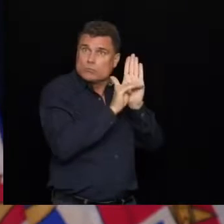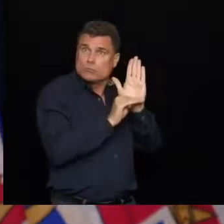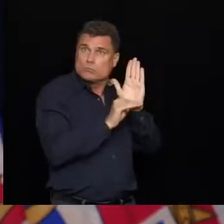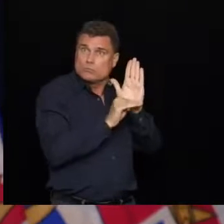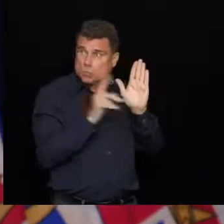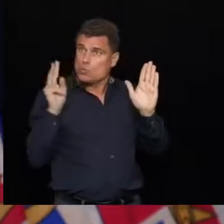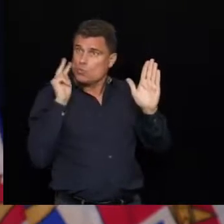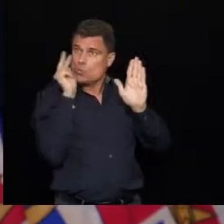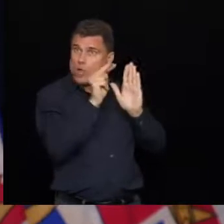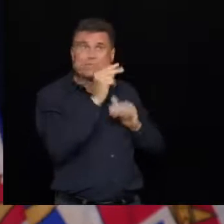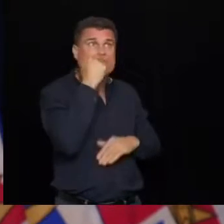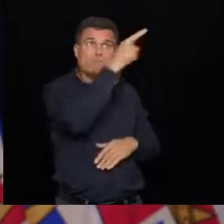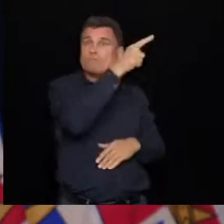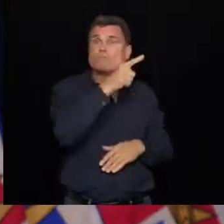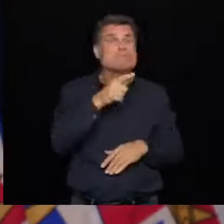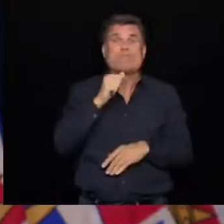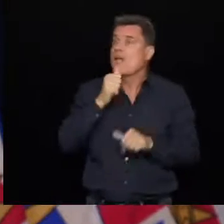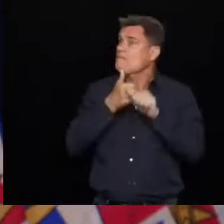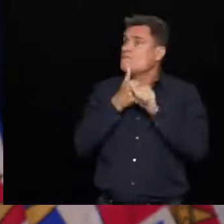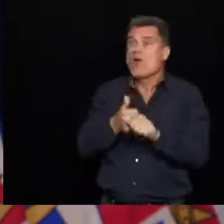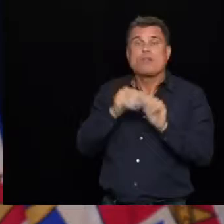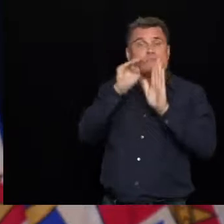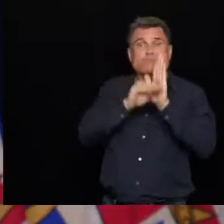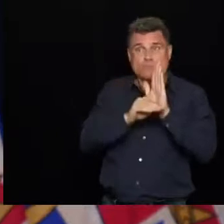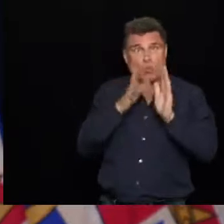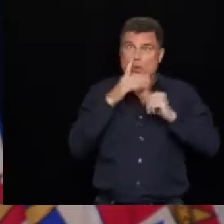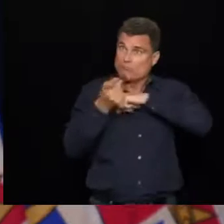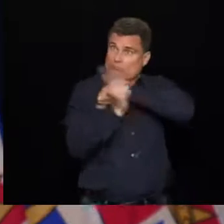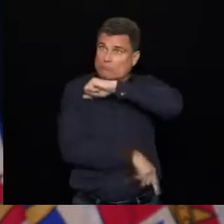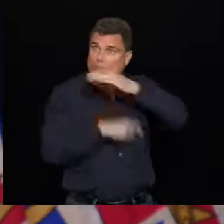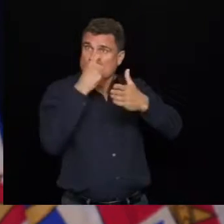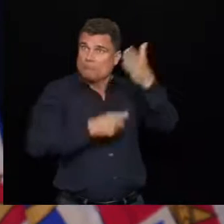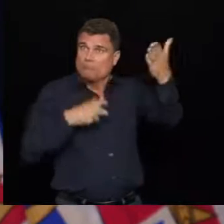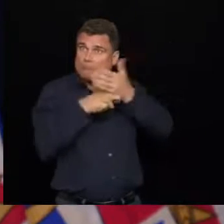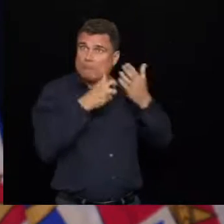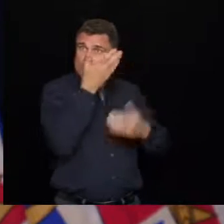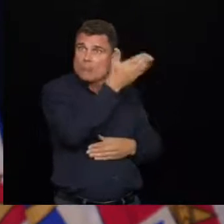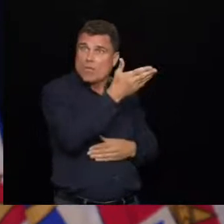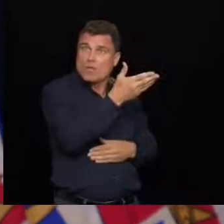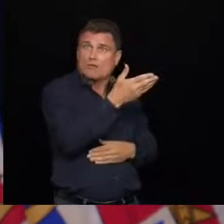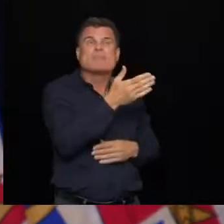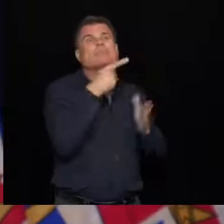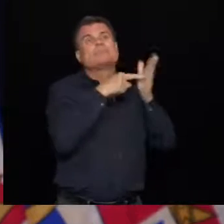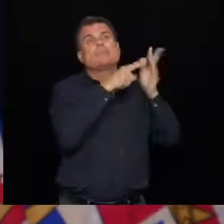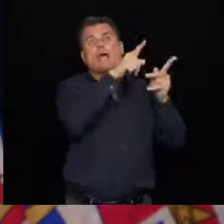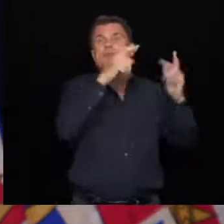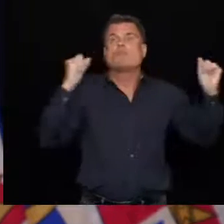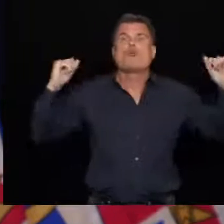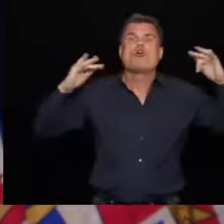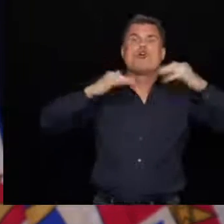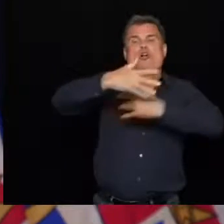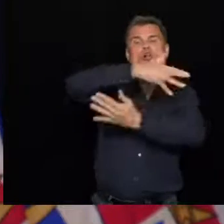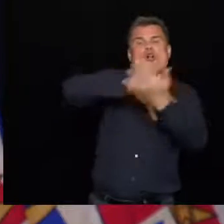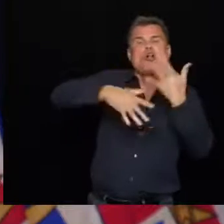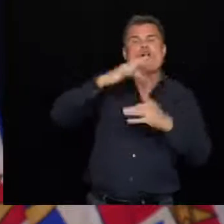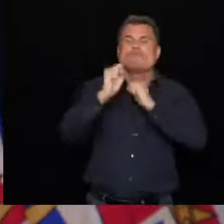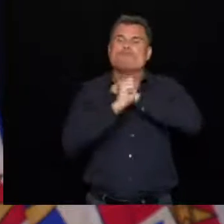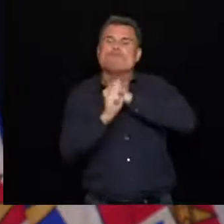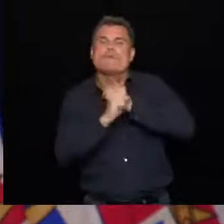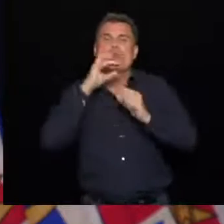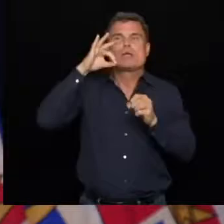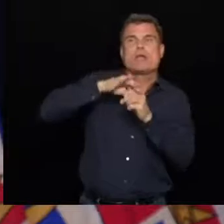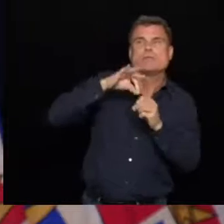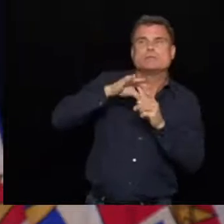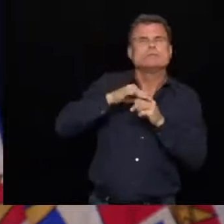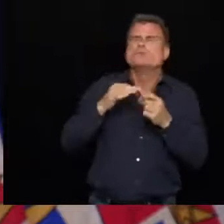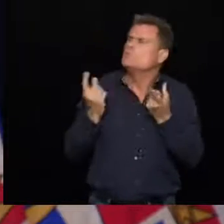get carried away and start congregating or breaking the guidelines. Yeah, so these are, like we have with every other sector, it's